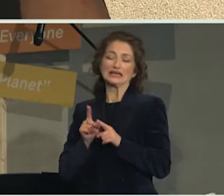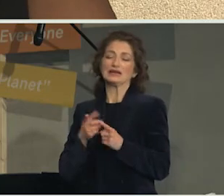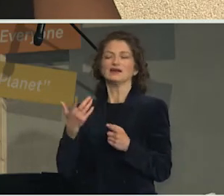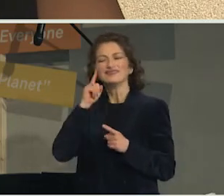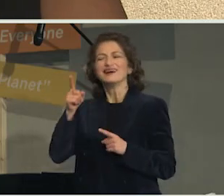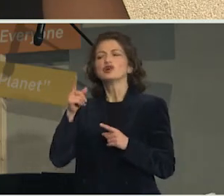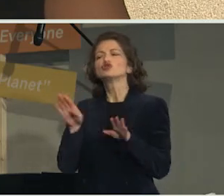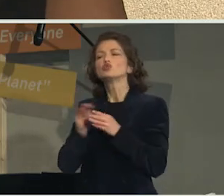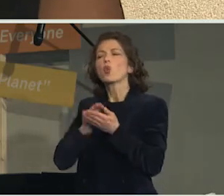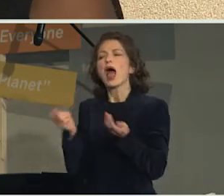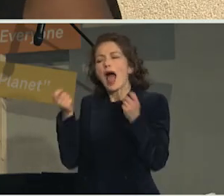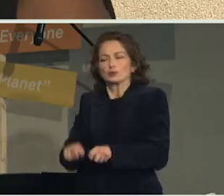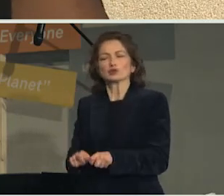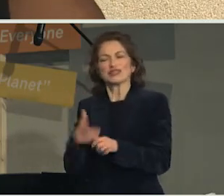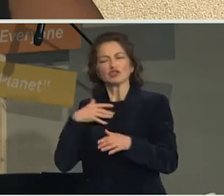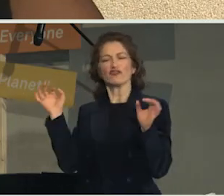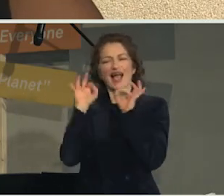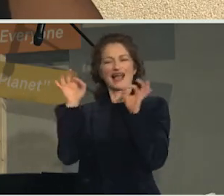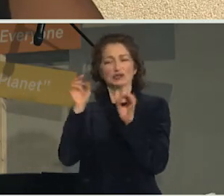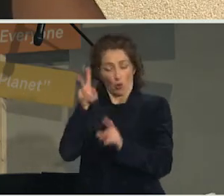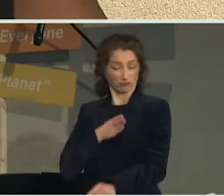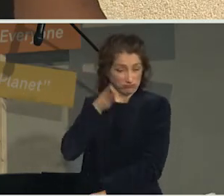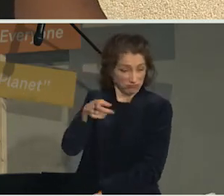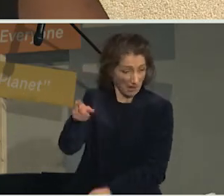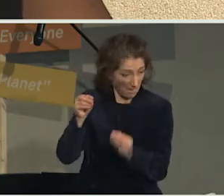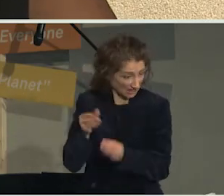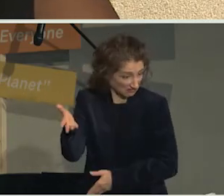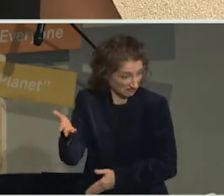finals. We eventually came to an agreement that we would go